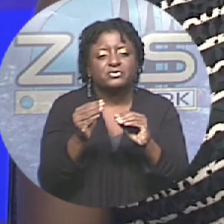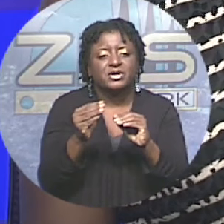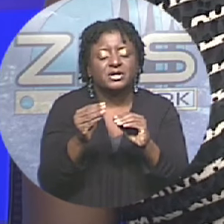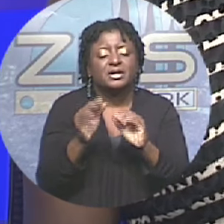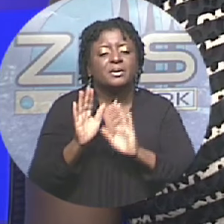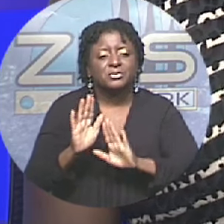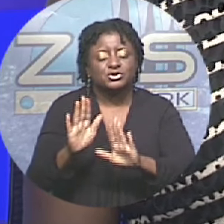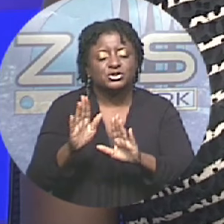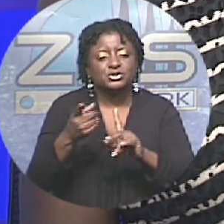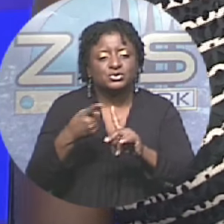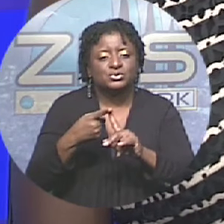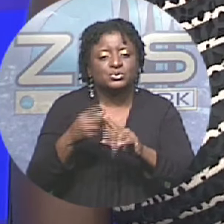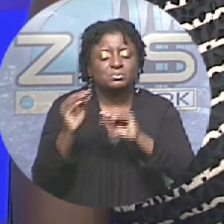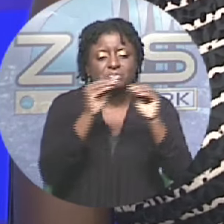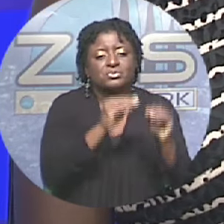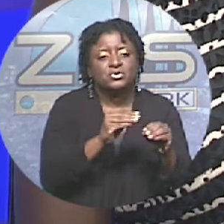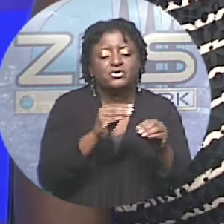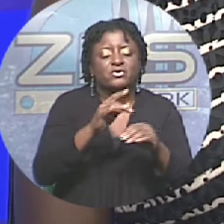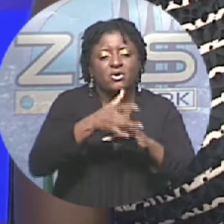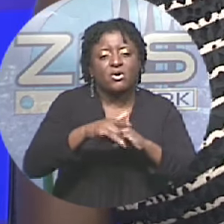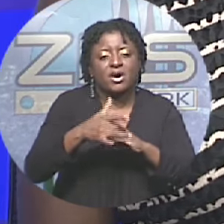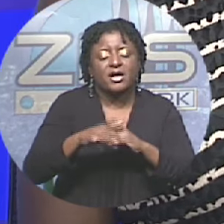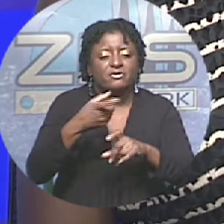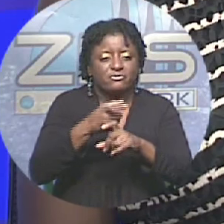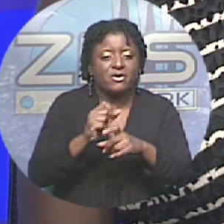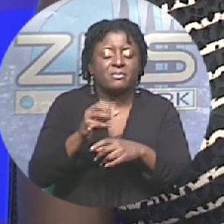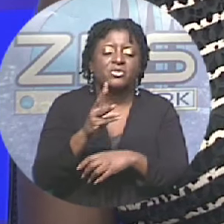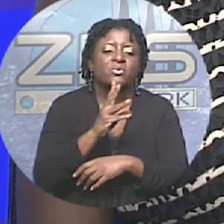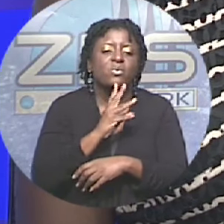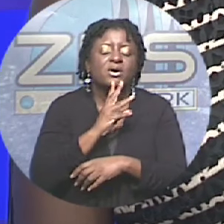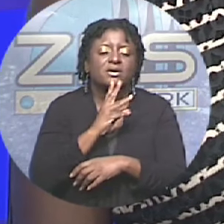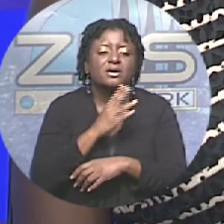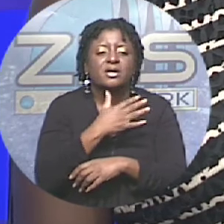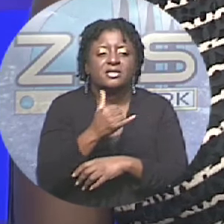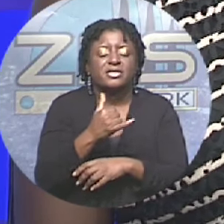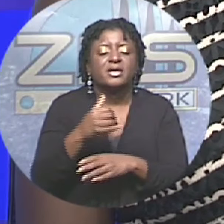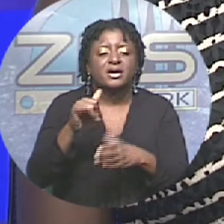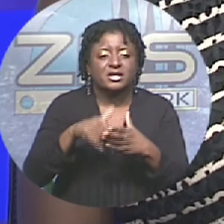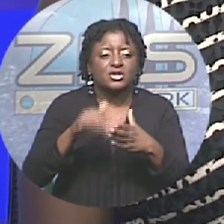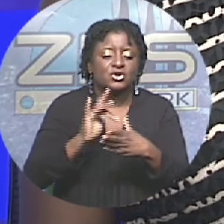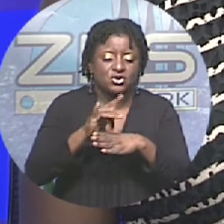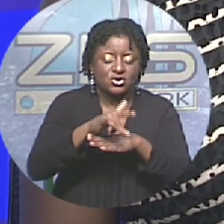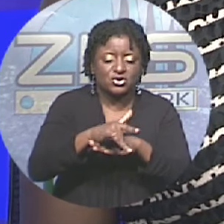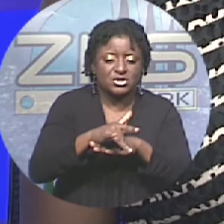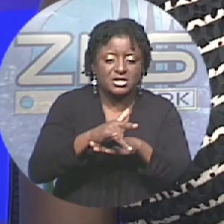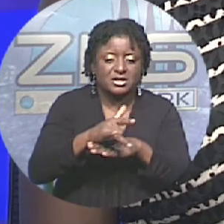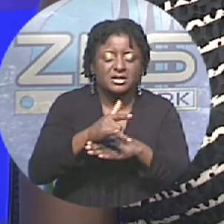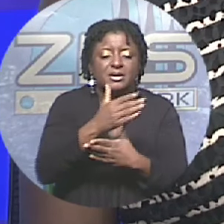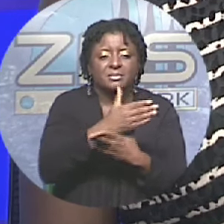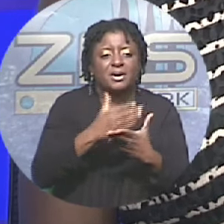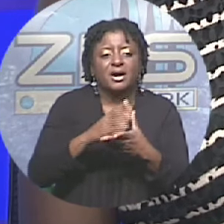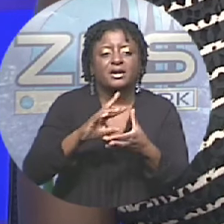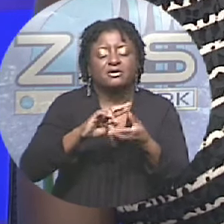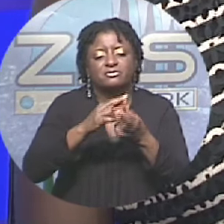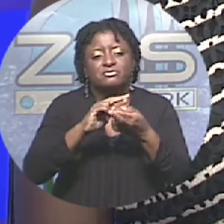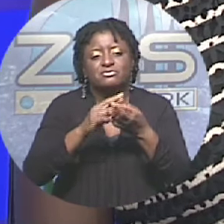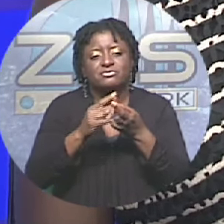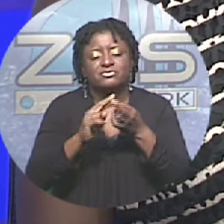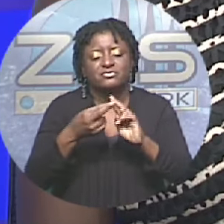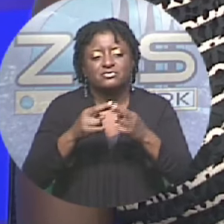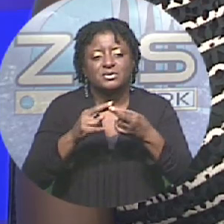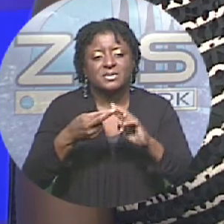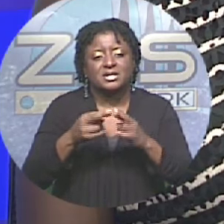the area's marine environment. Officials are in the early stages of the remediation exercise, but Environment Minister, the Honorable Kendra Dorset,